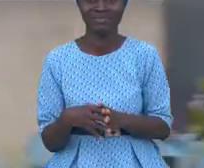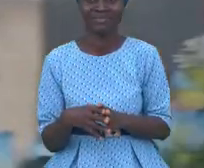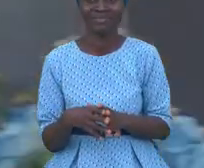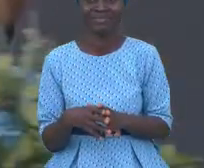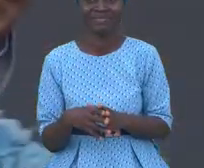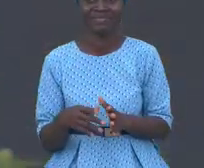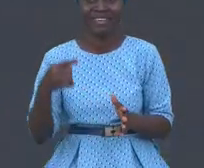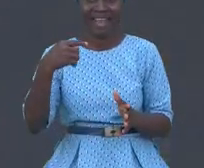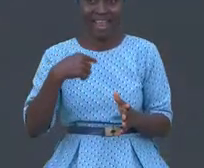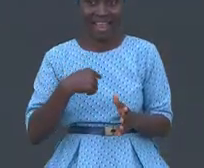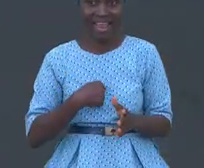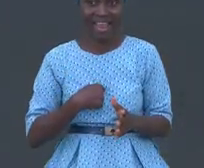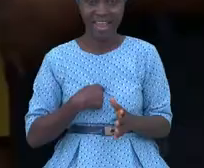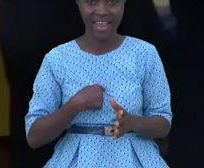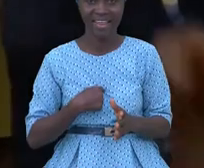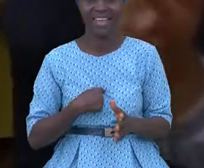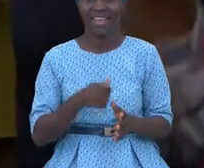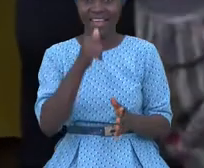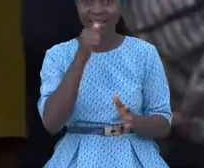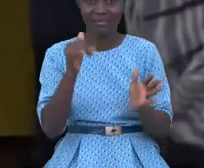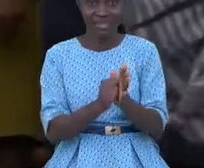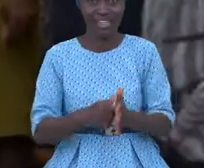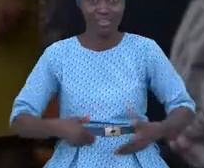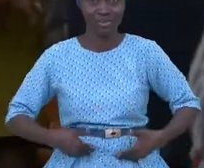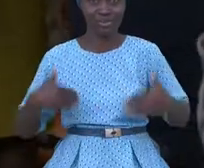I am that youth.